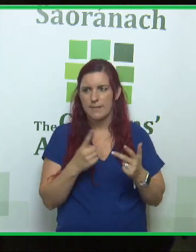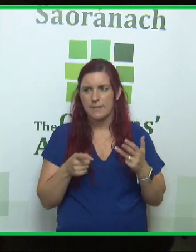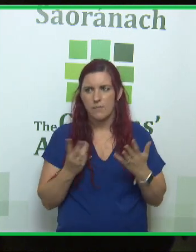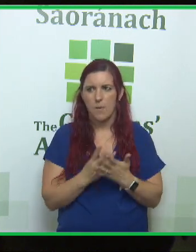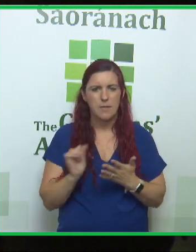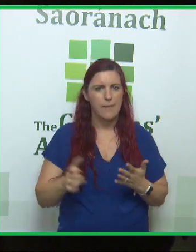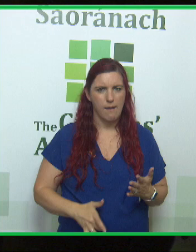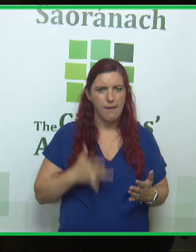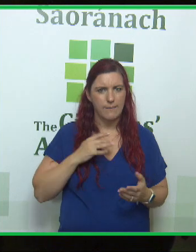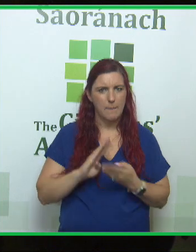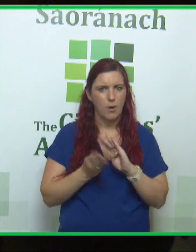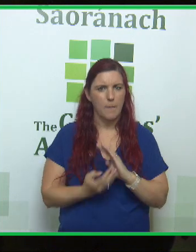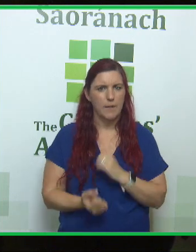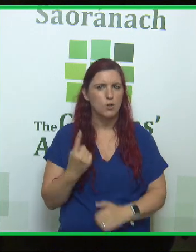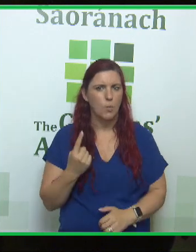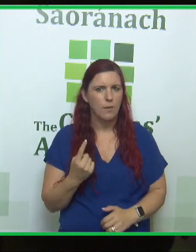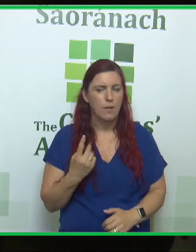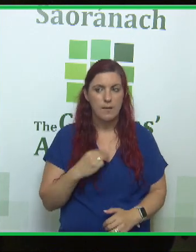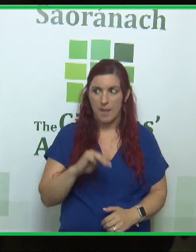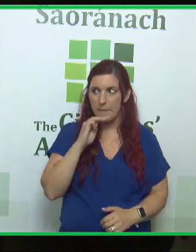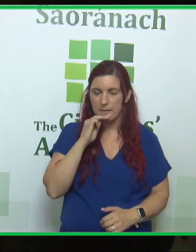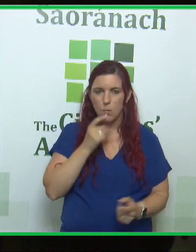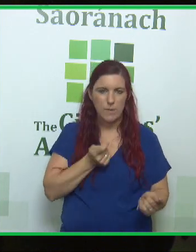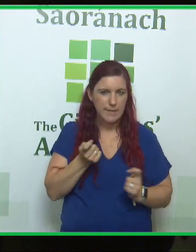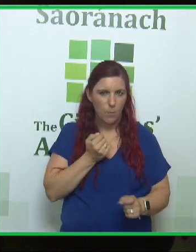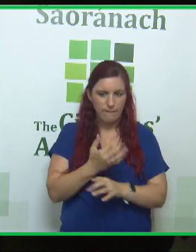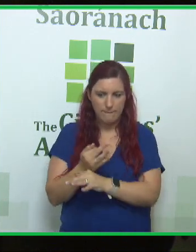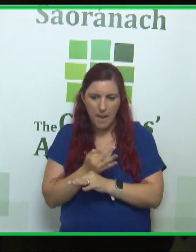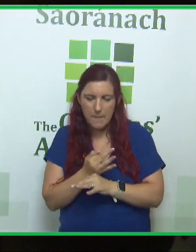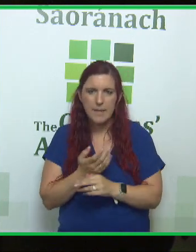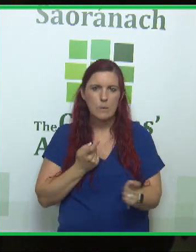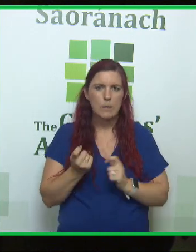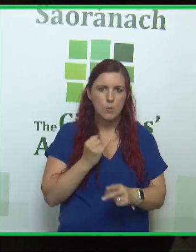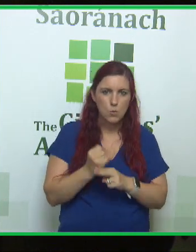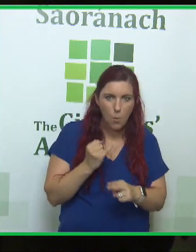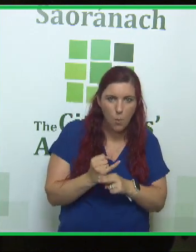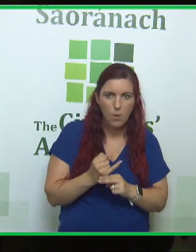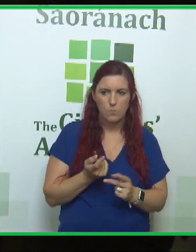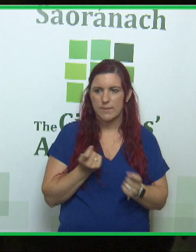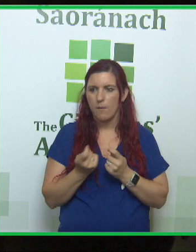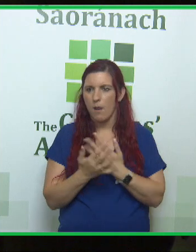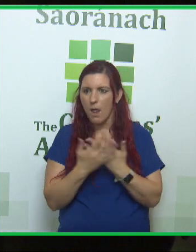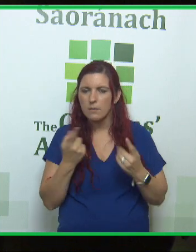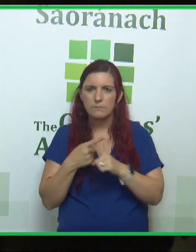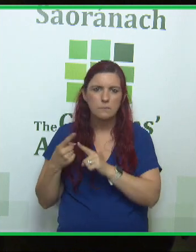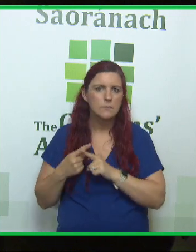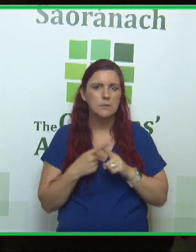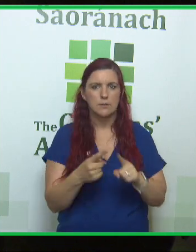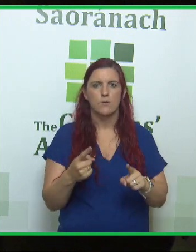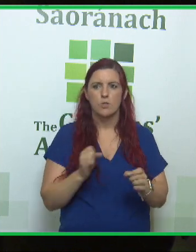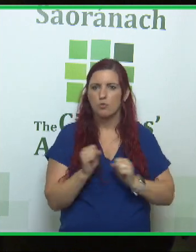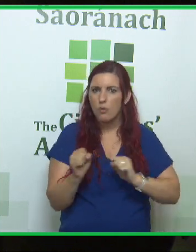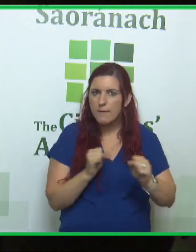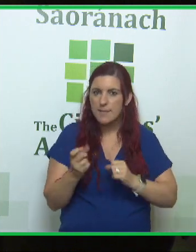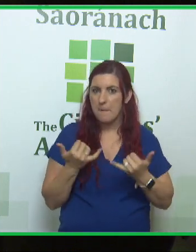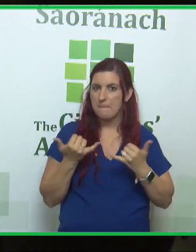be problematic. That means then we're dealing with families, we're dealing with schools, we're dealing with lots of different services